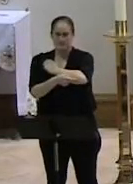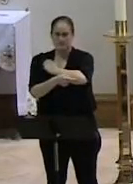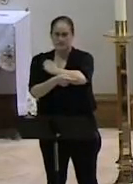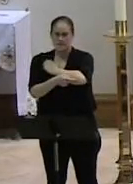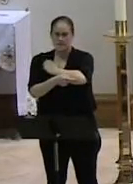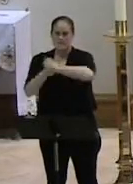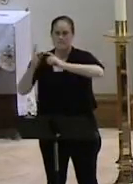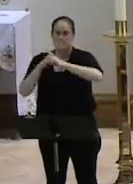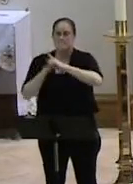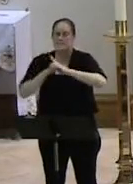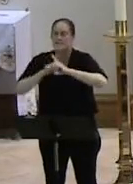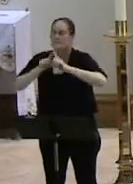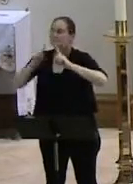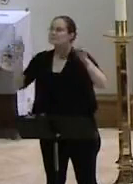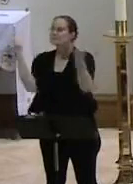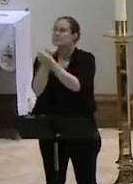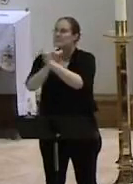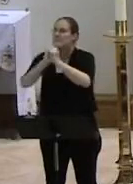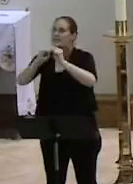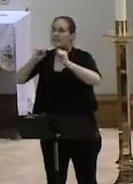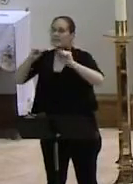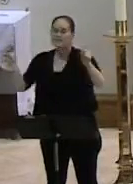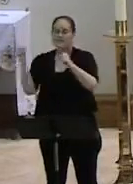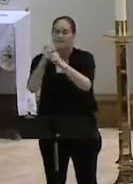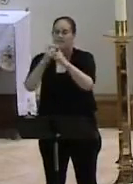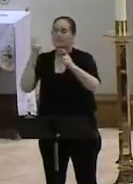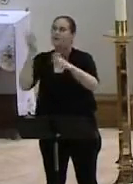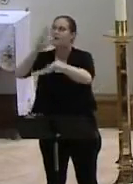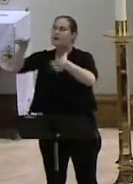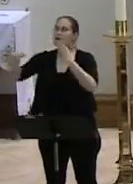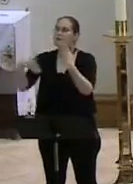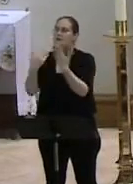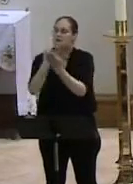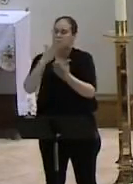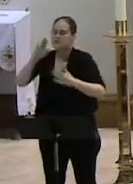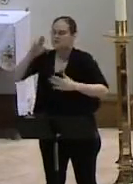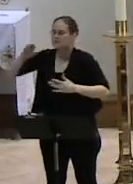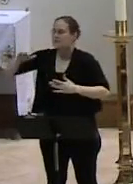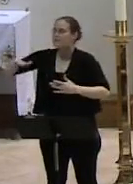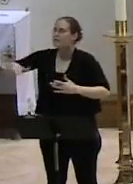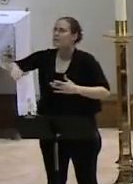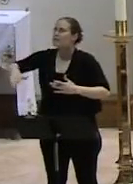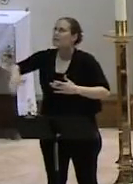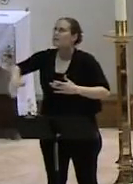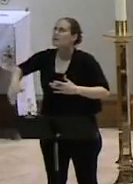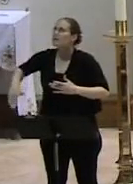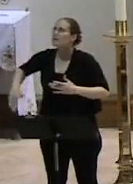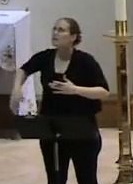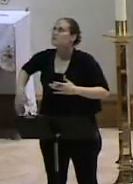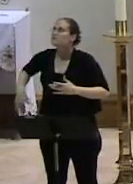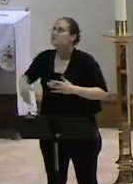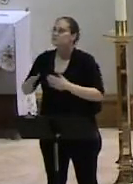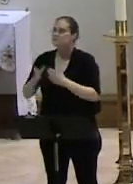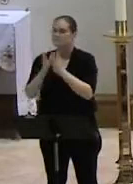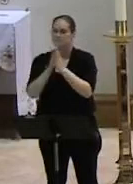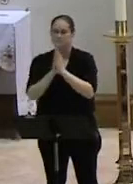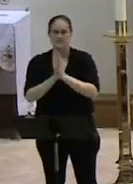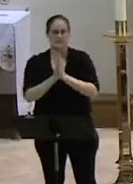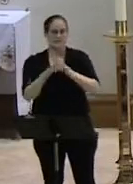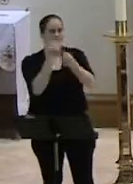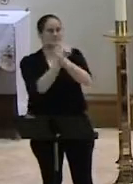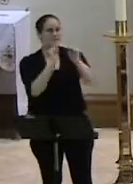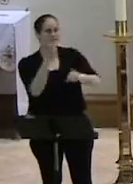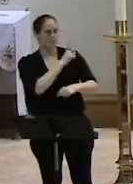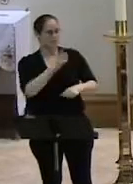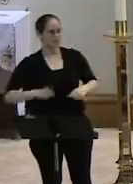temptation, but deliver us from evil. Deliver